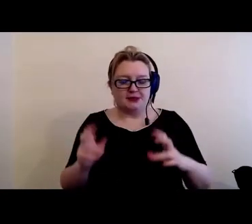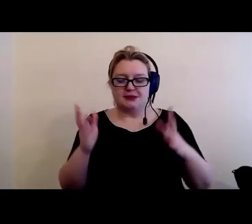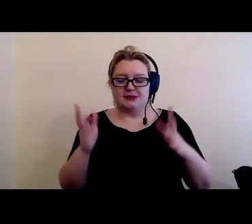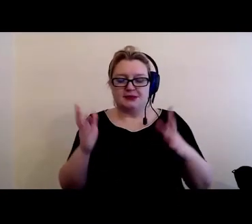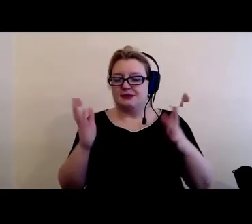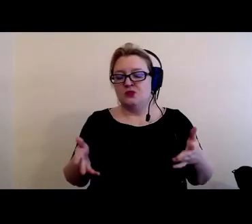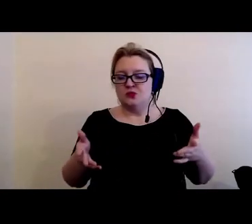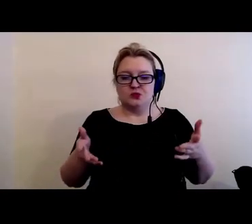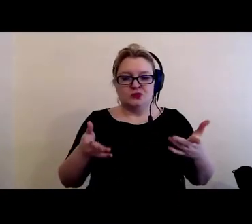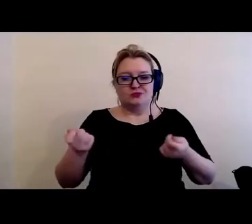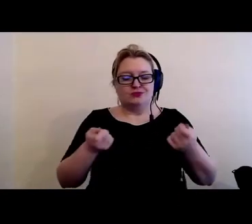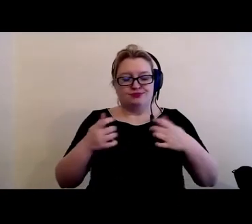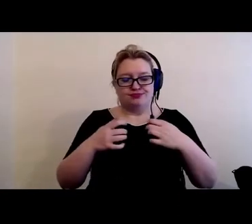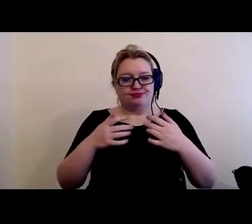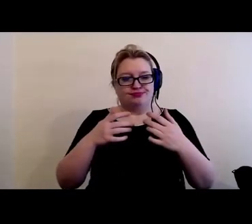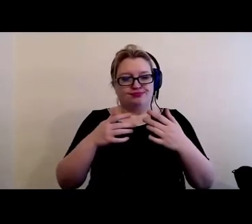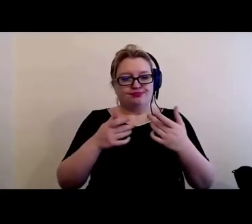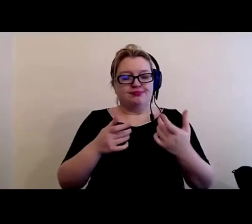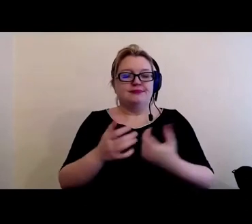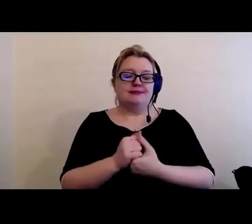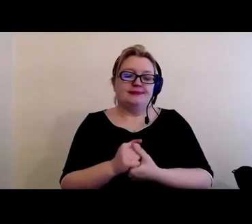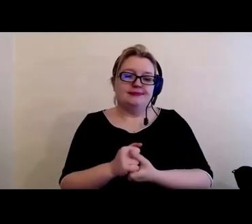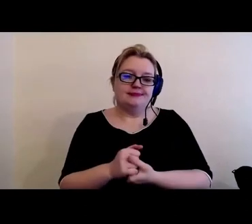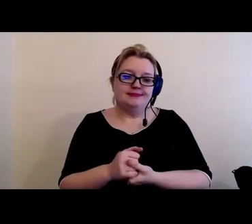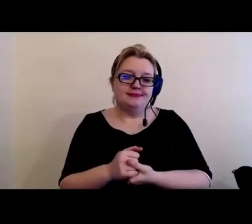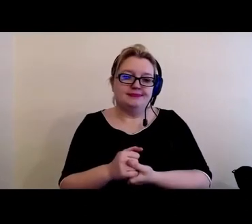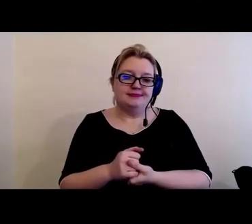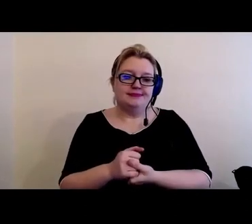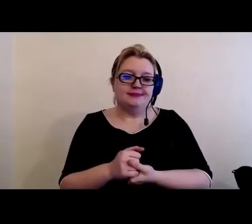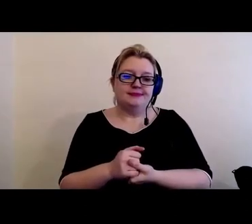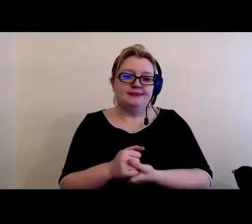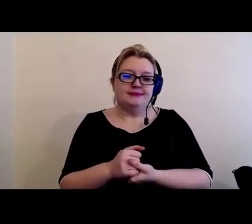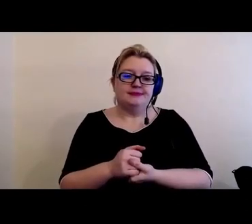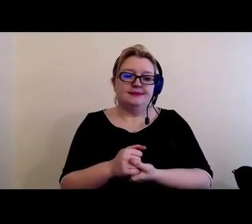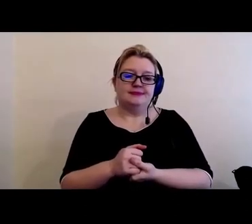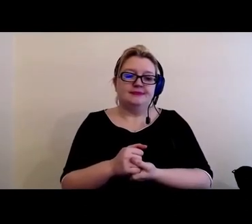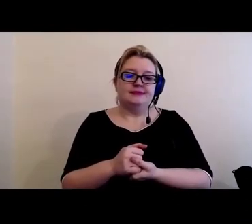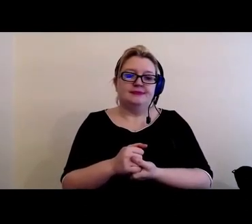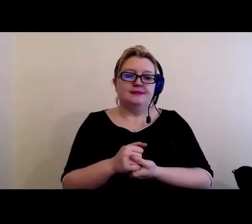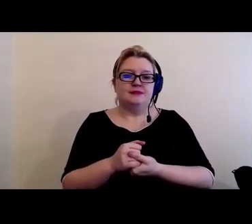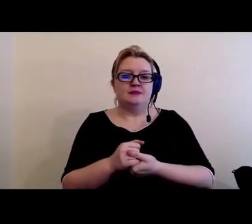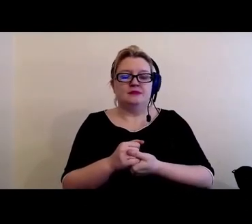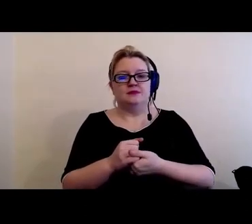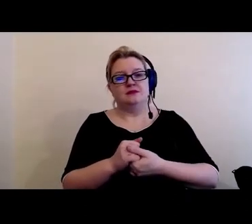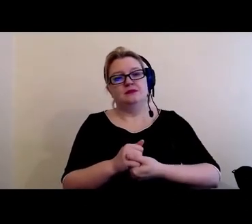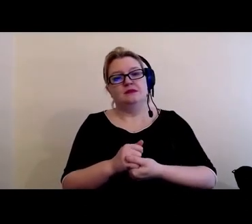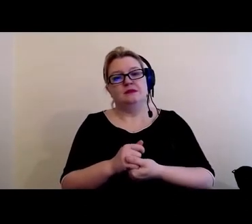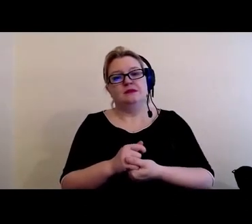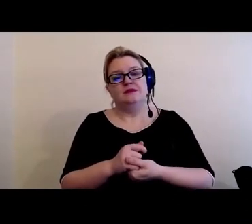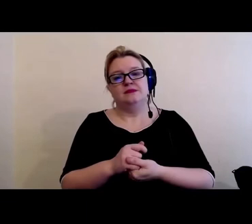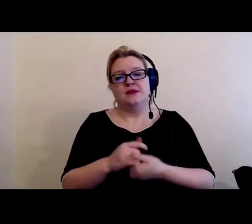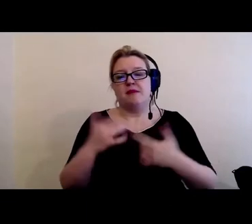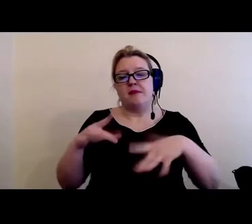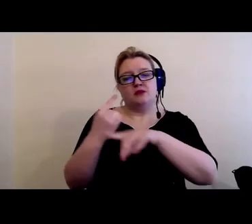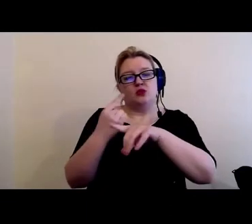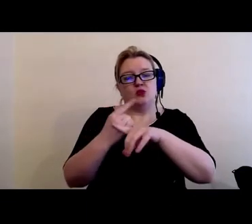And is this in our span of control? And the other thing, on the more positive side, I was speaking to a medical director from, you know, a